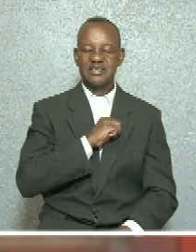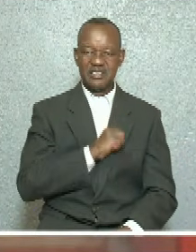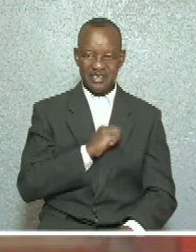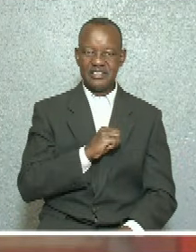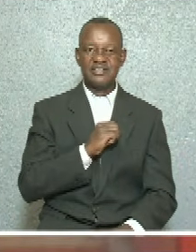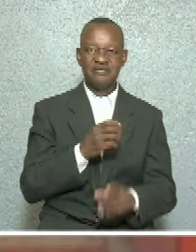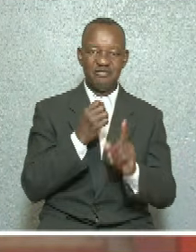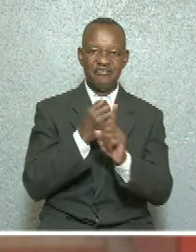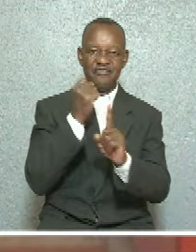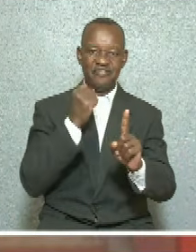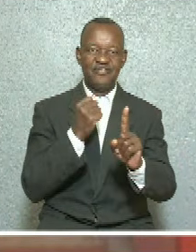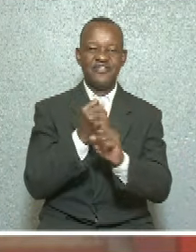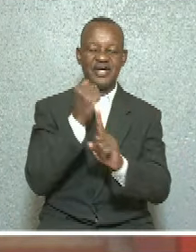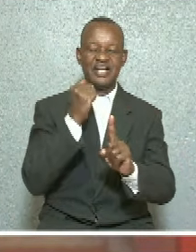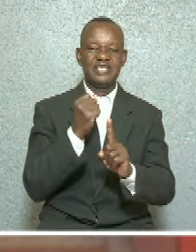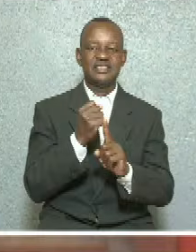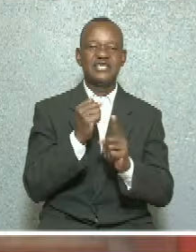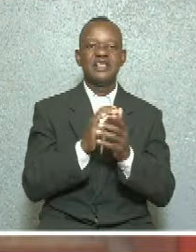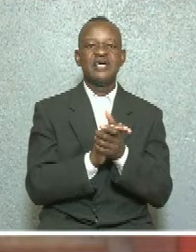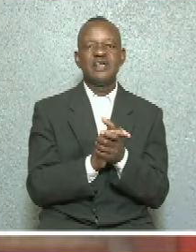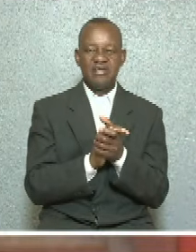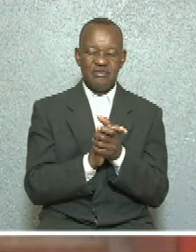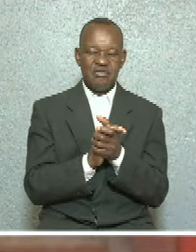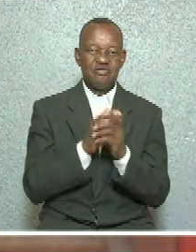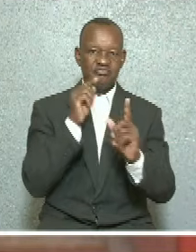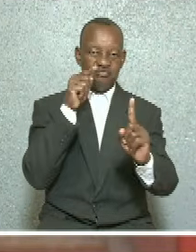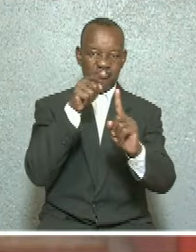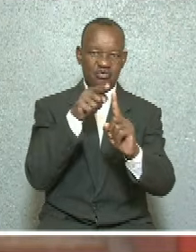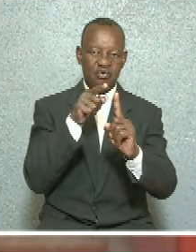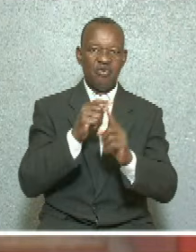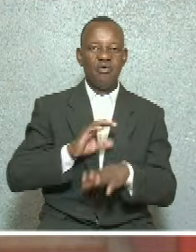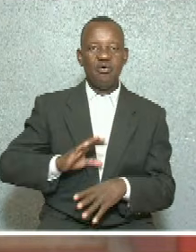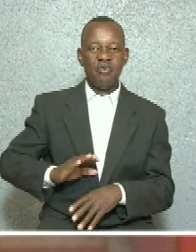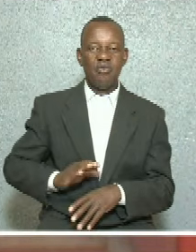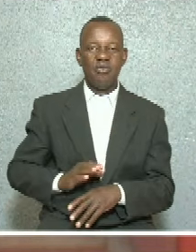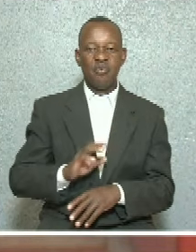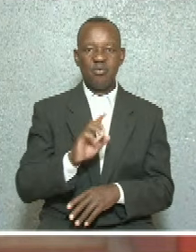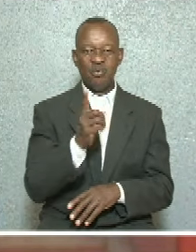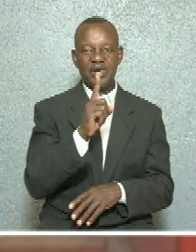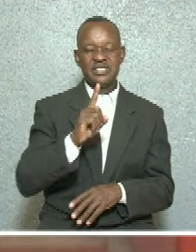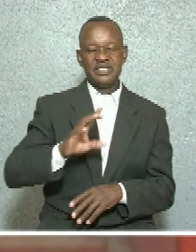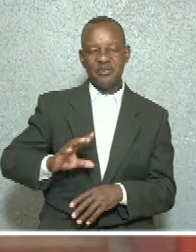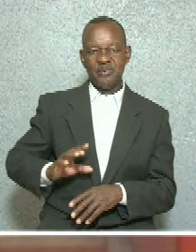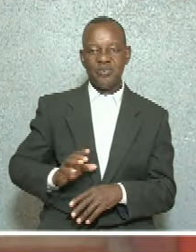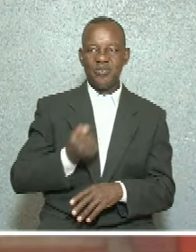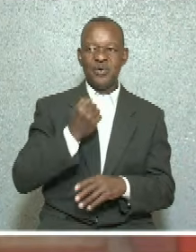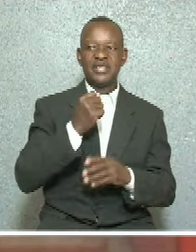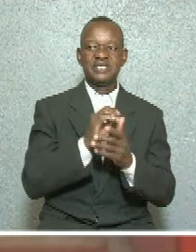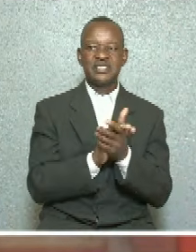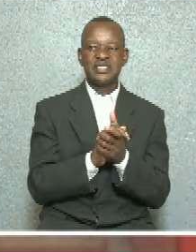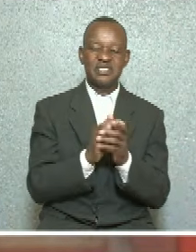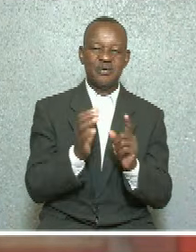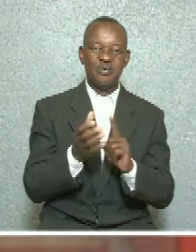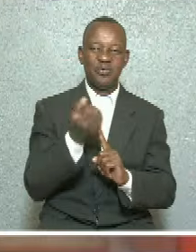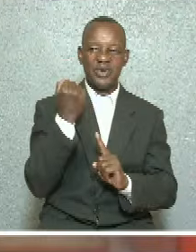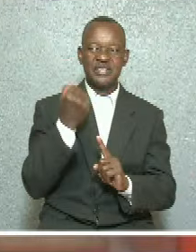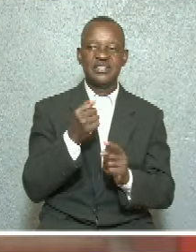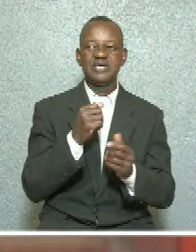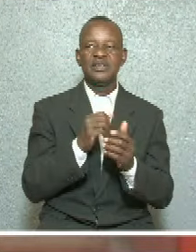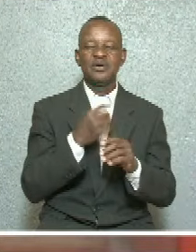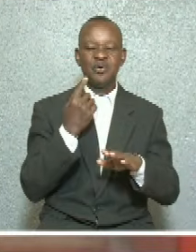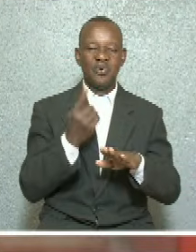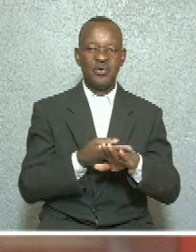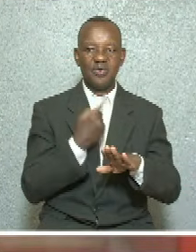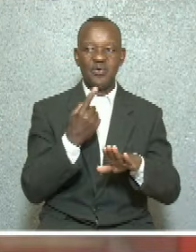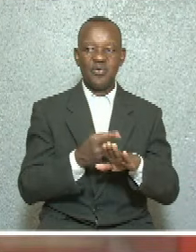in. If you want a particular something, have the courage to stand up and ask somebody to say,